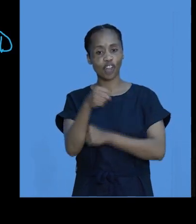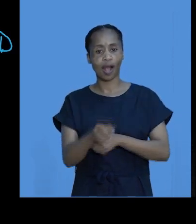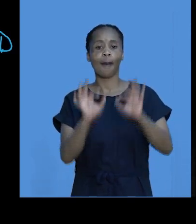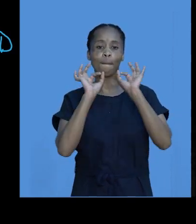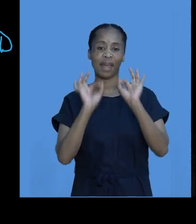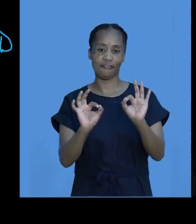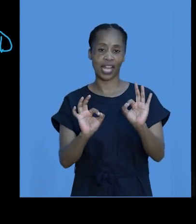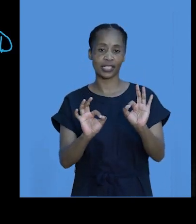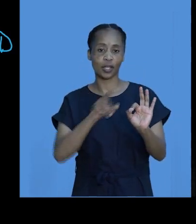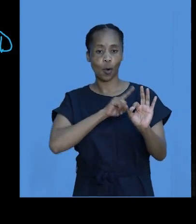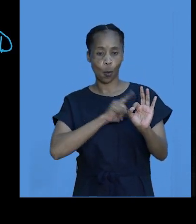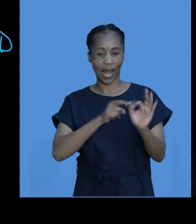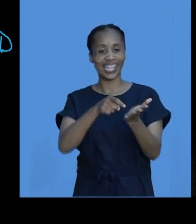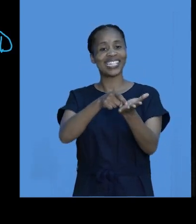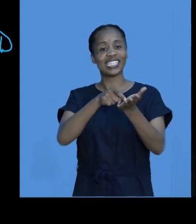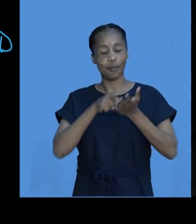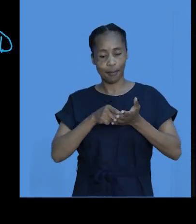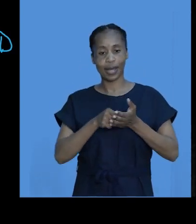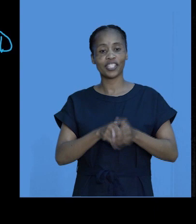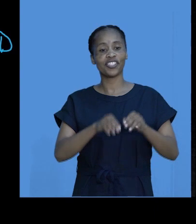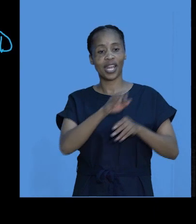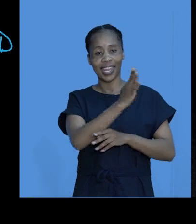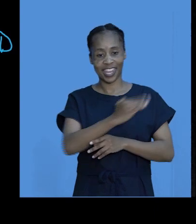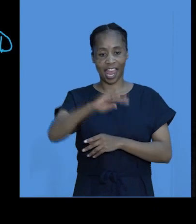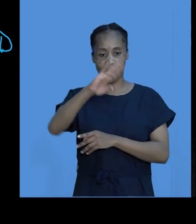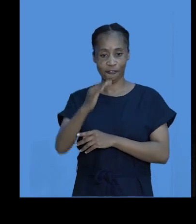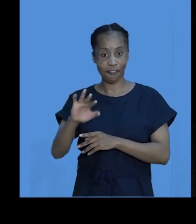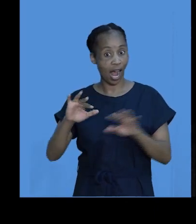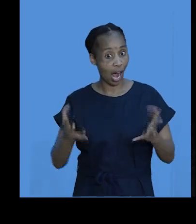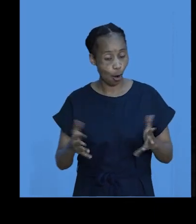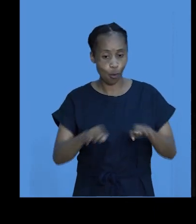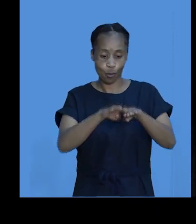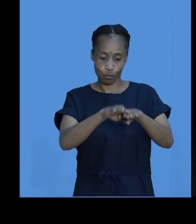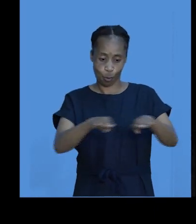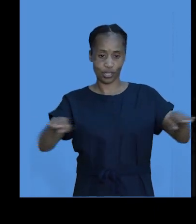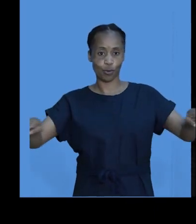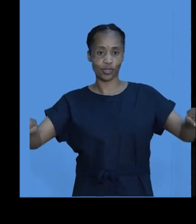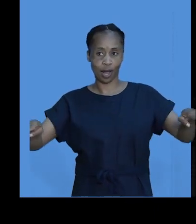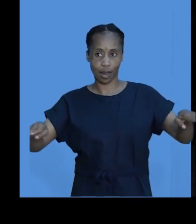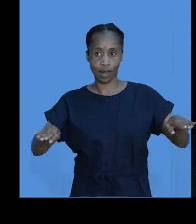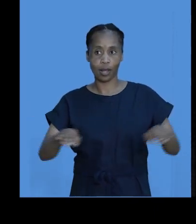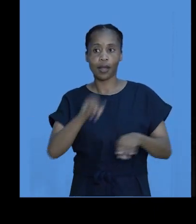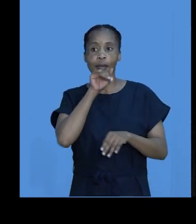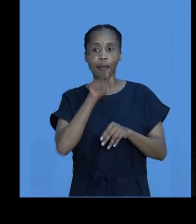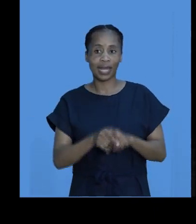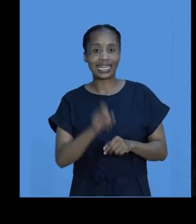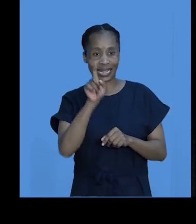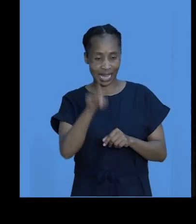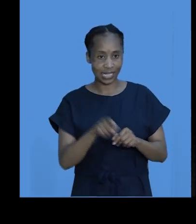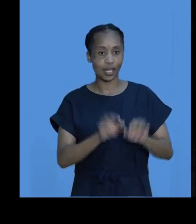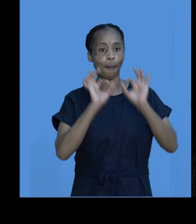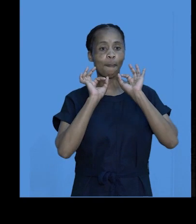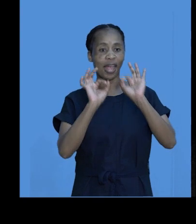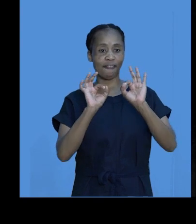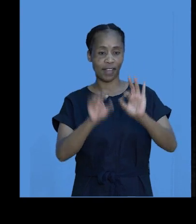structure. Because our demand curve is horizontal, right, it means that it's our perfect